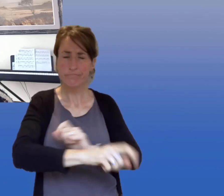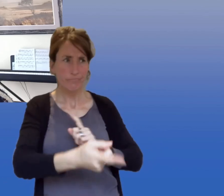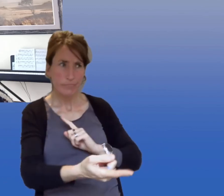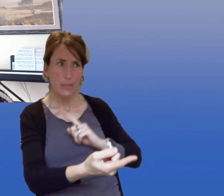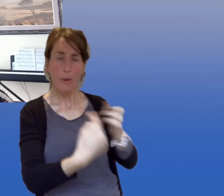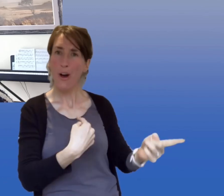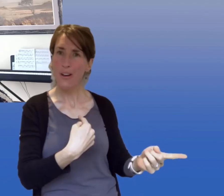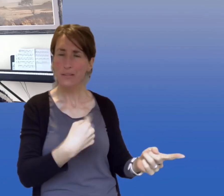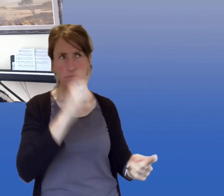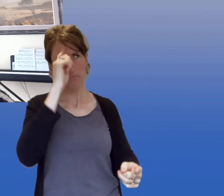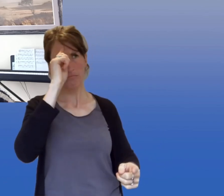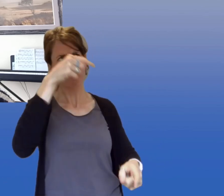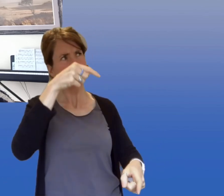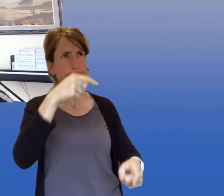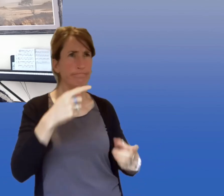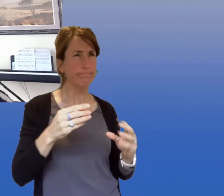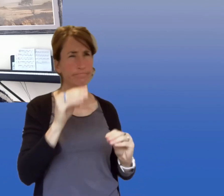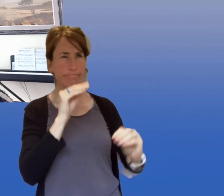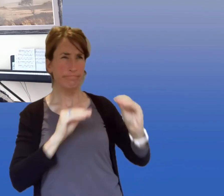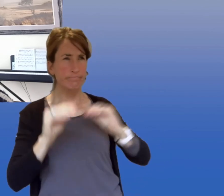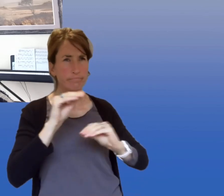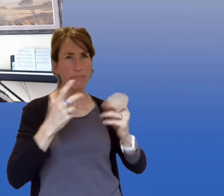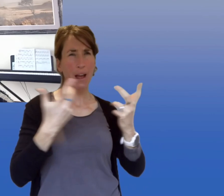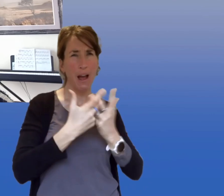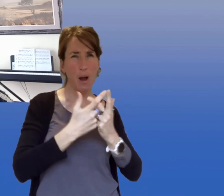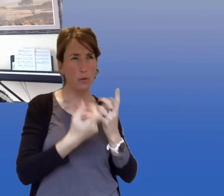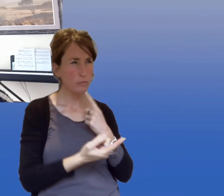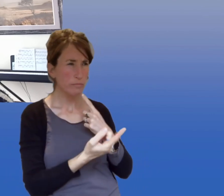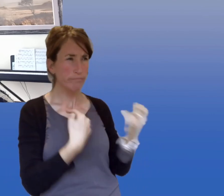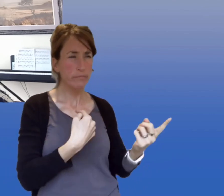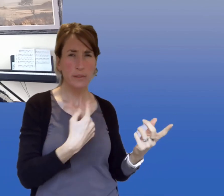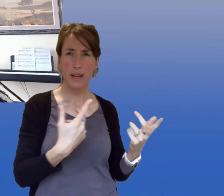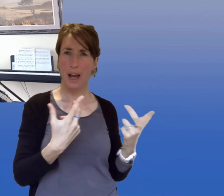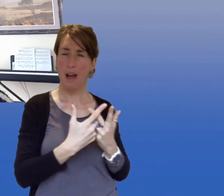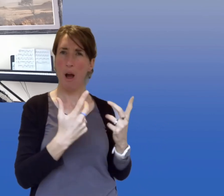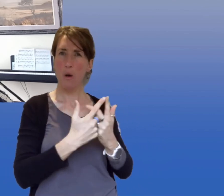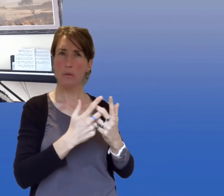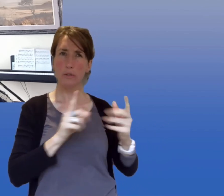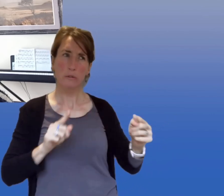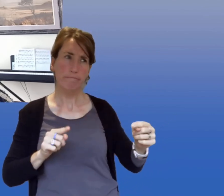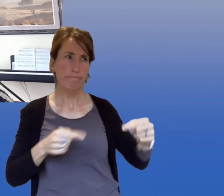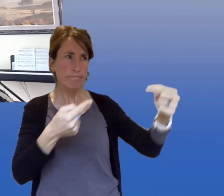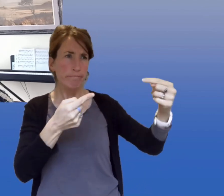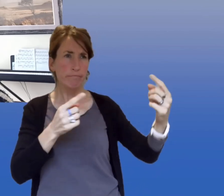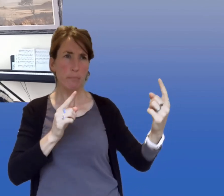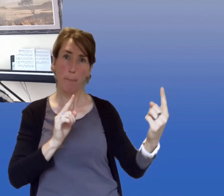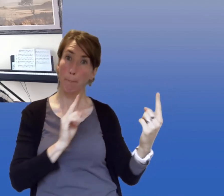So some brilliant innovations, different ways of working, using our resource differently.